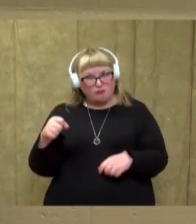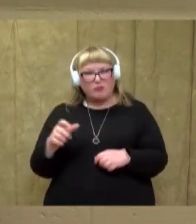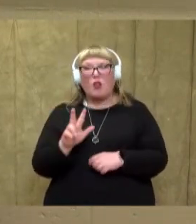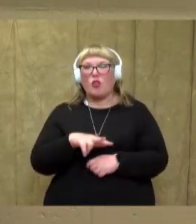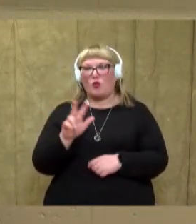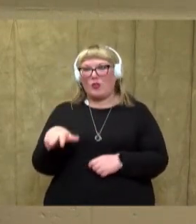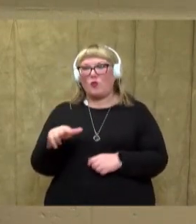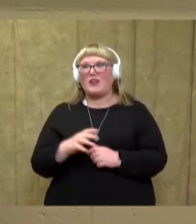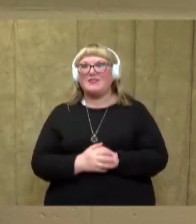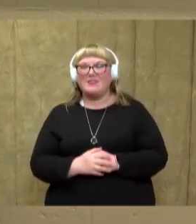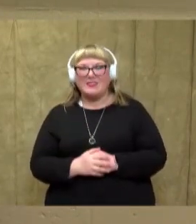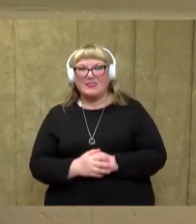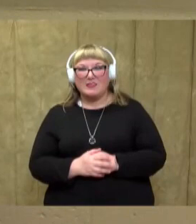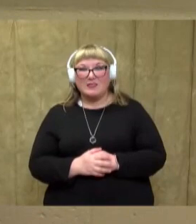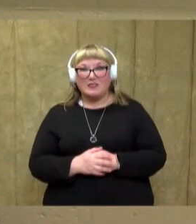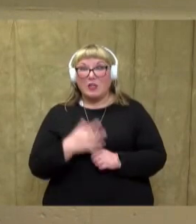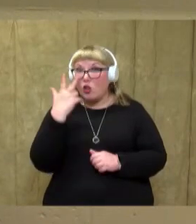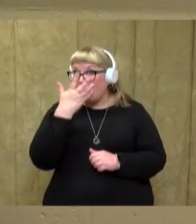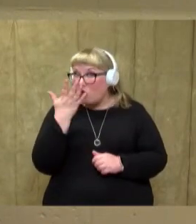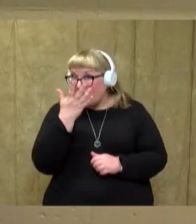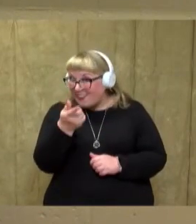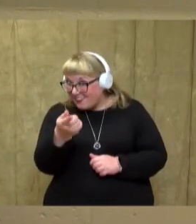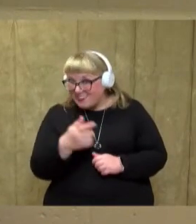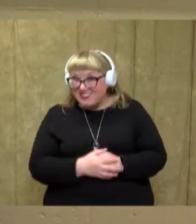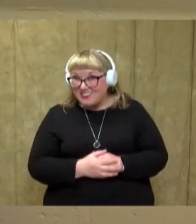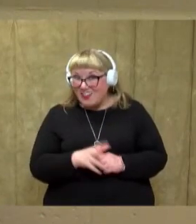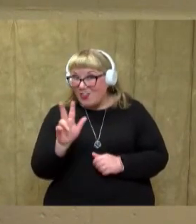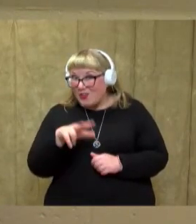me see. Do you think it will look like this?